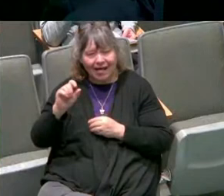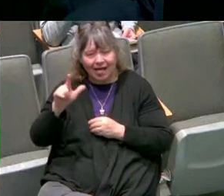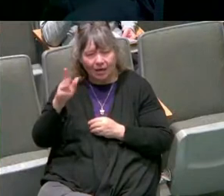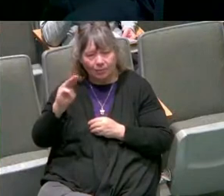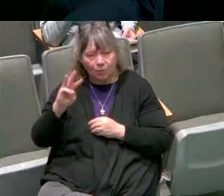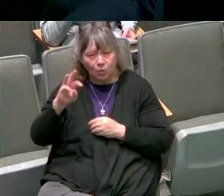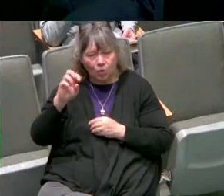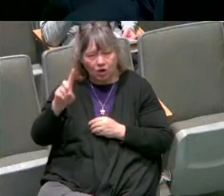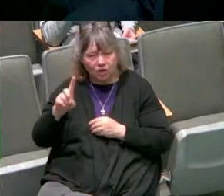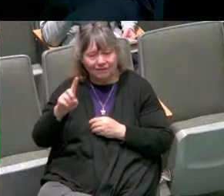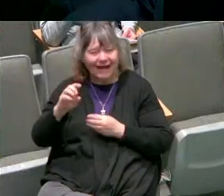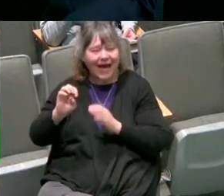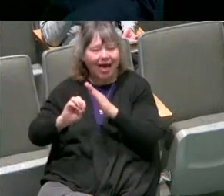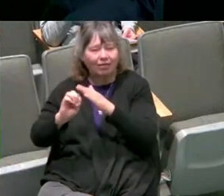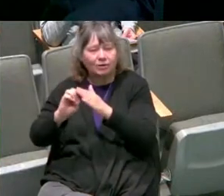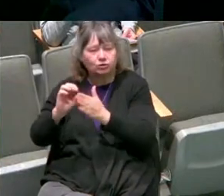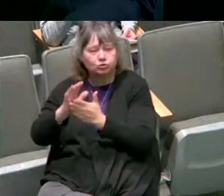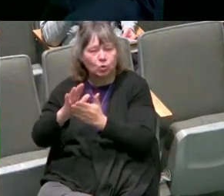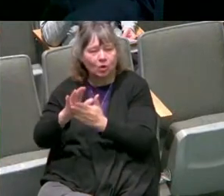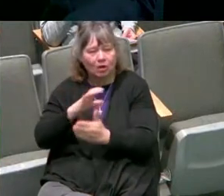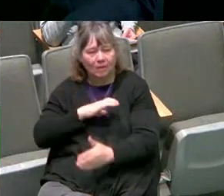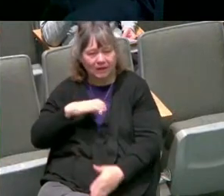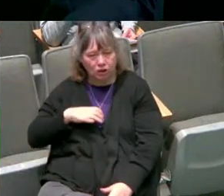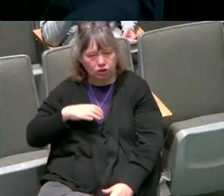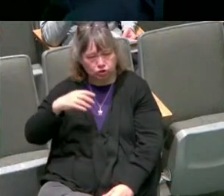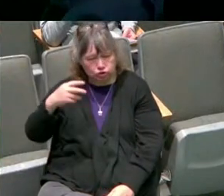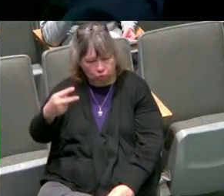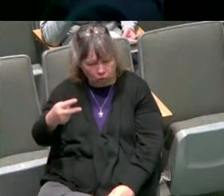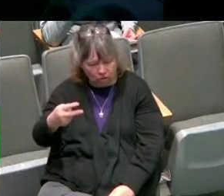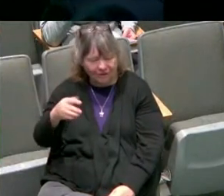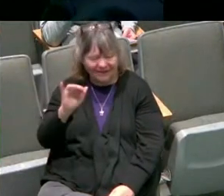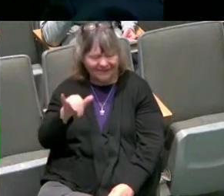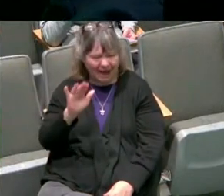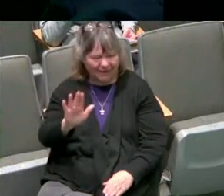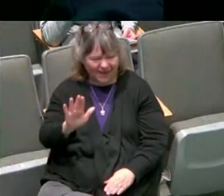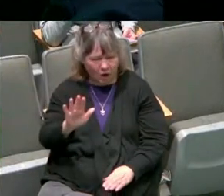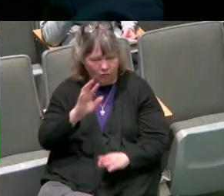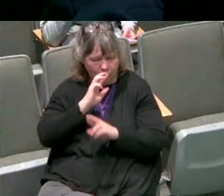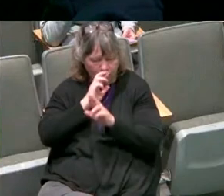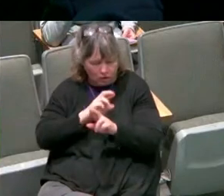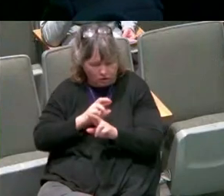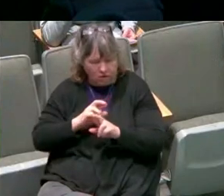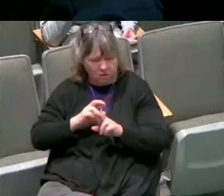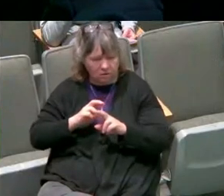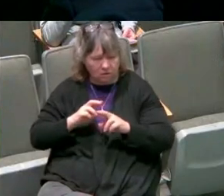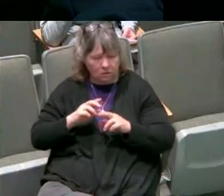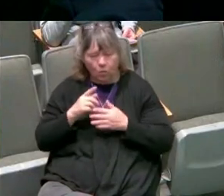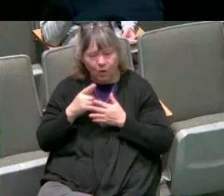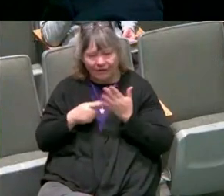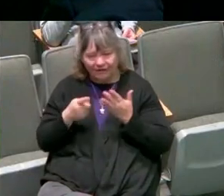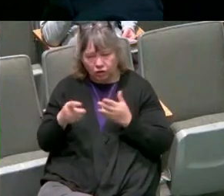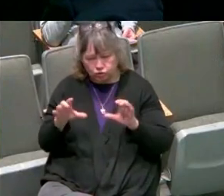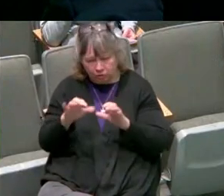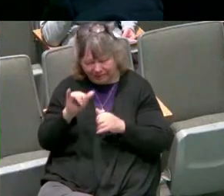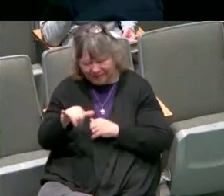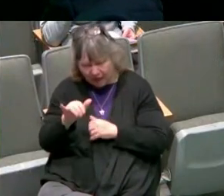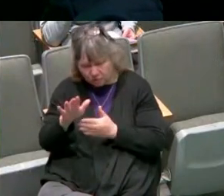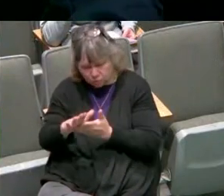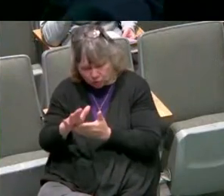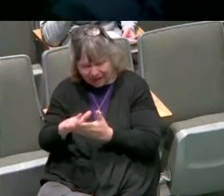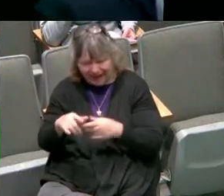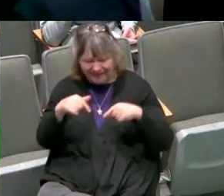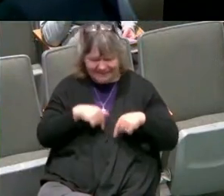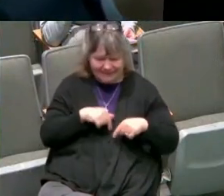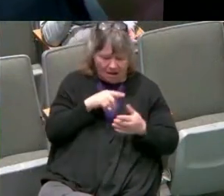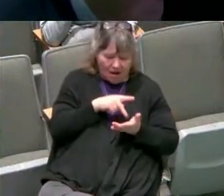building Elementary School building committee too that was their report on where they are with Elmwood and